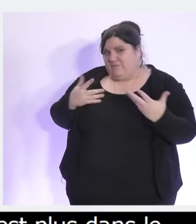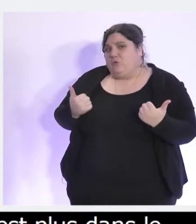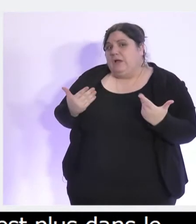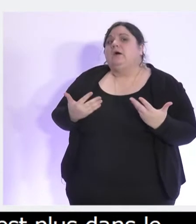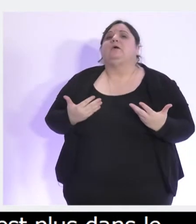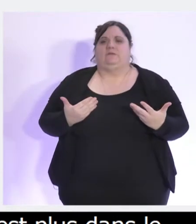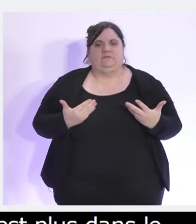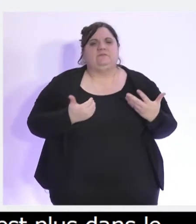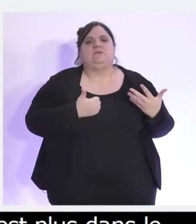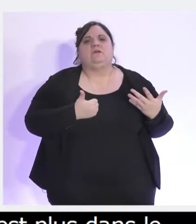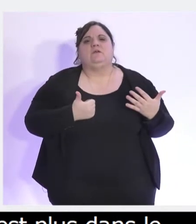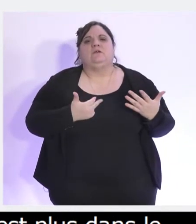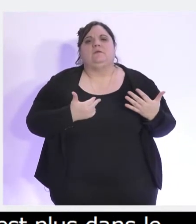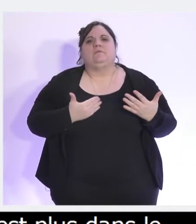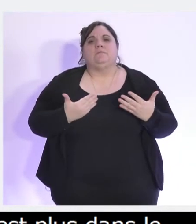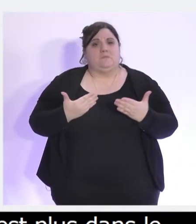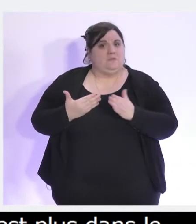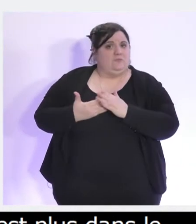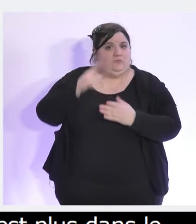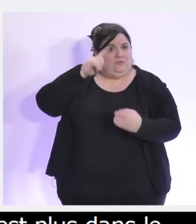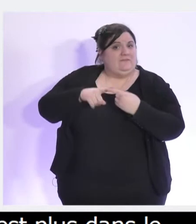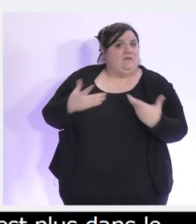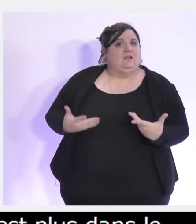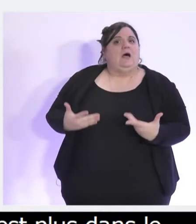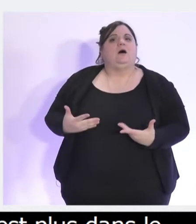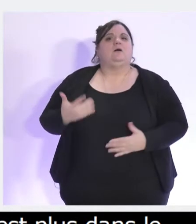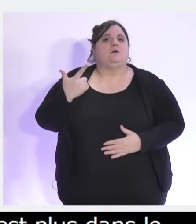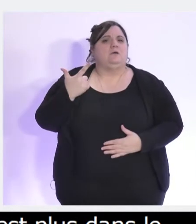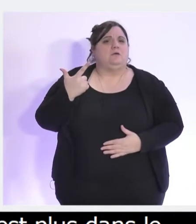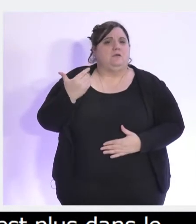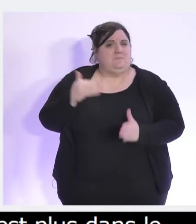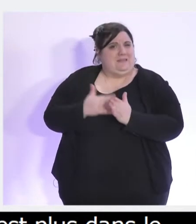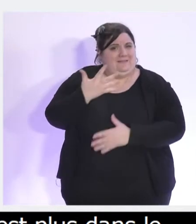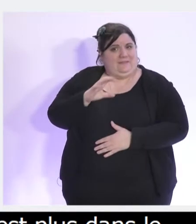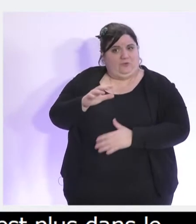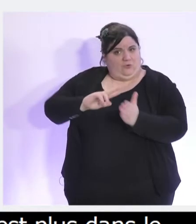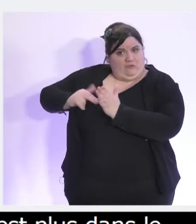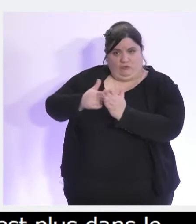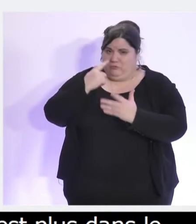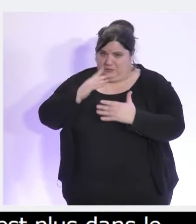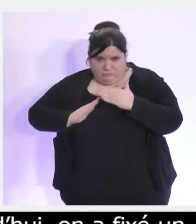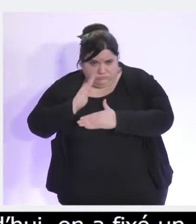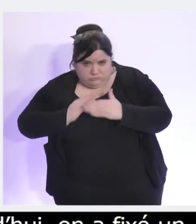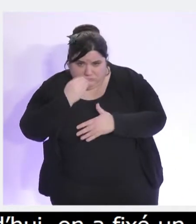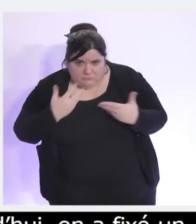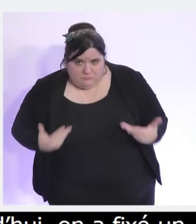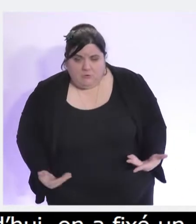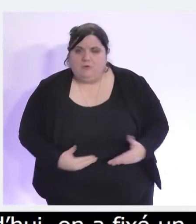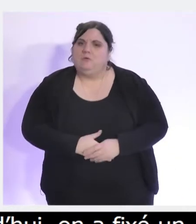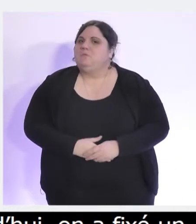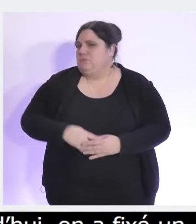1,500 contracts. So we are reaching our contracts. And we talked about training as well, with a massive increase in